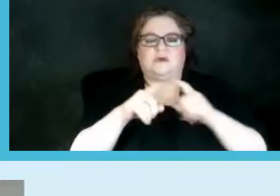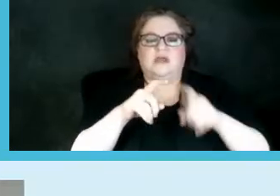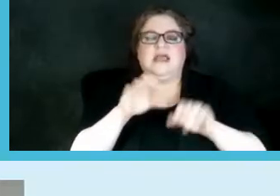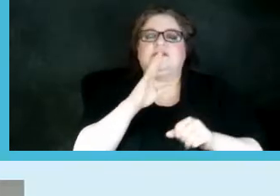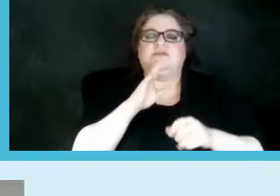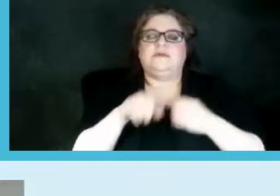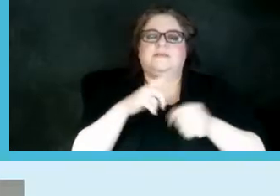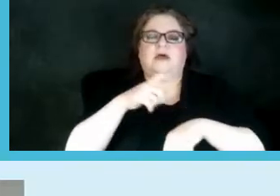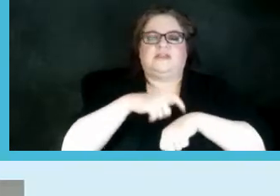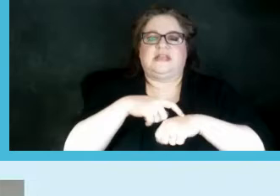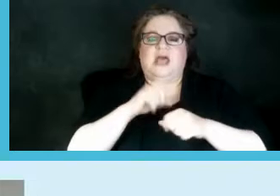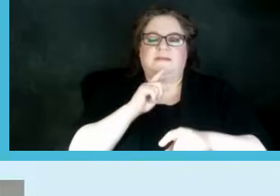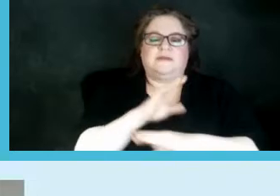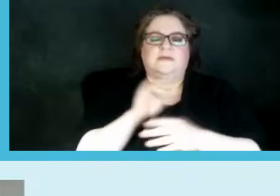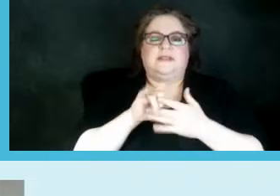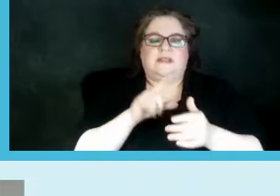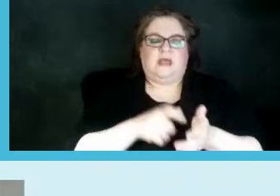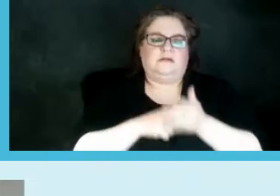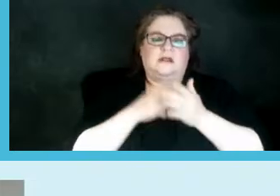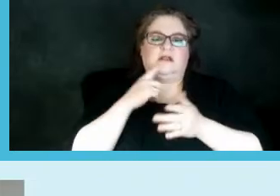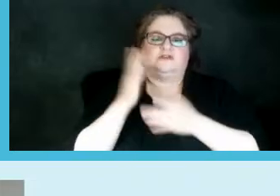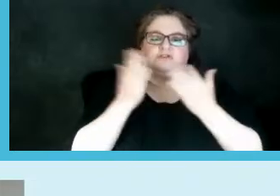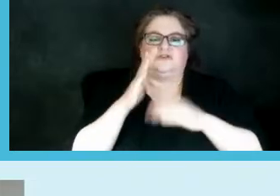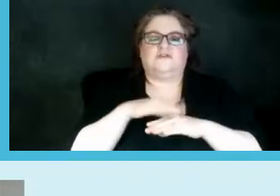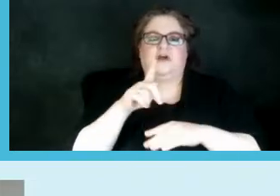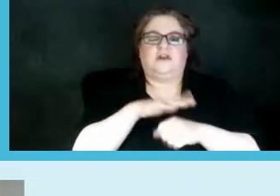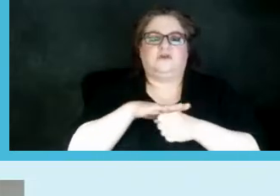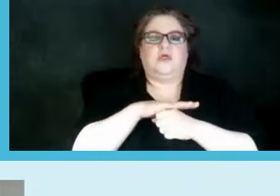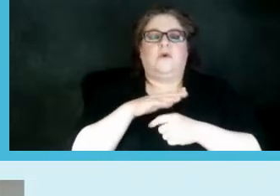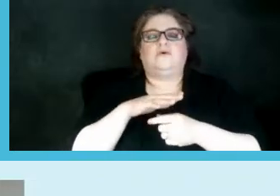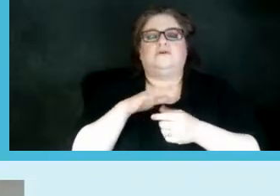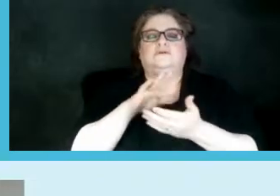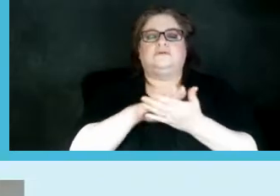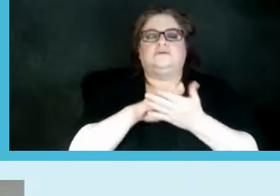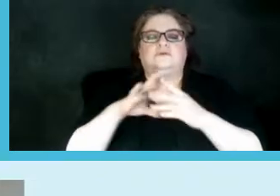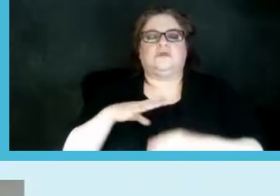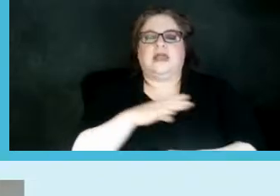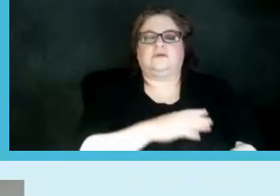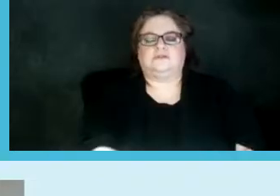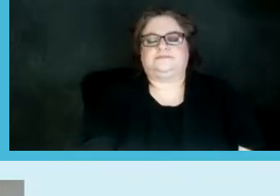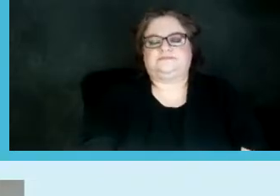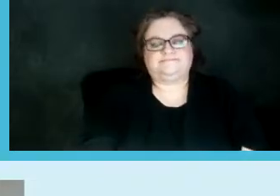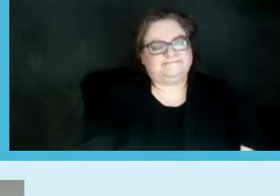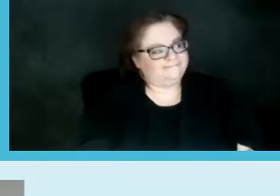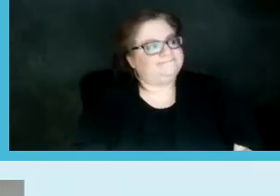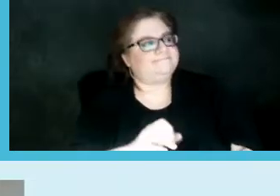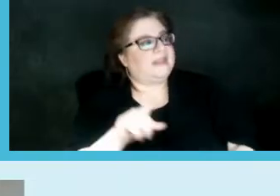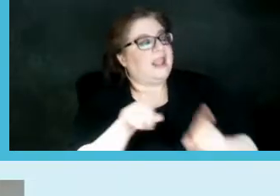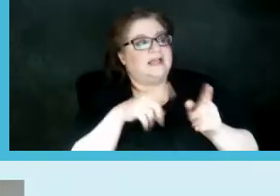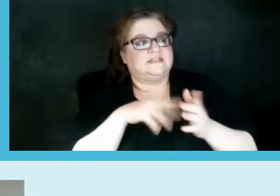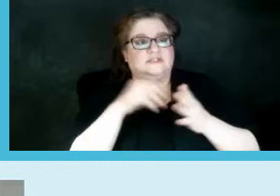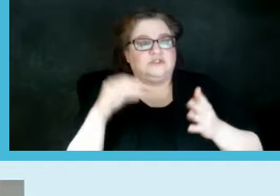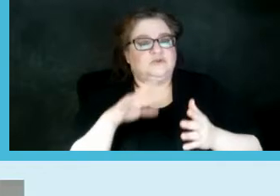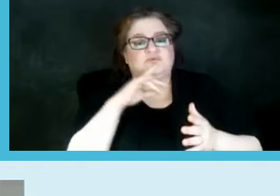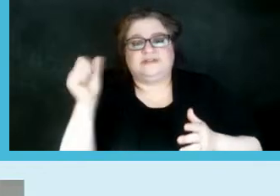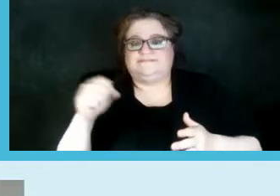speak to the time commitment that it takes to serve on your local school council? I would say that as a student rep, at least, it really is